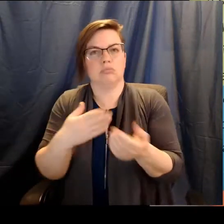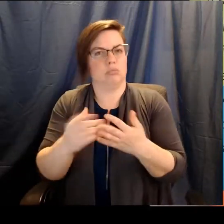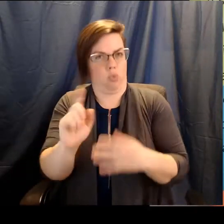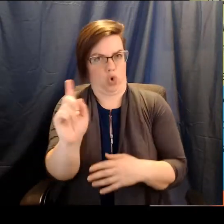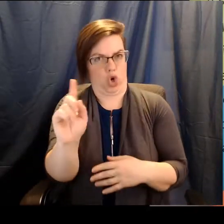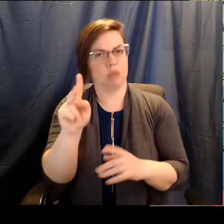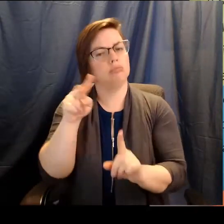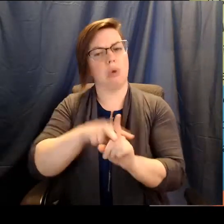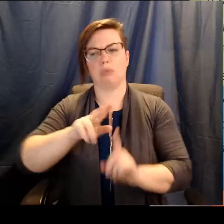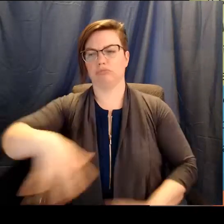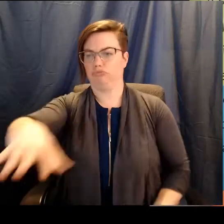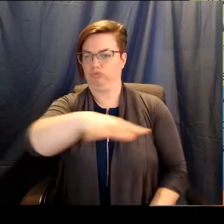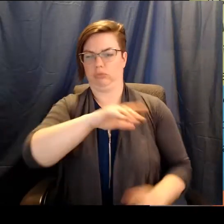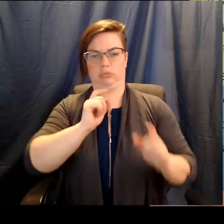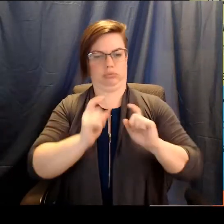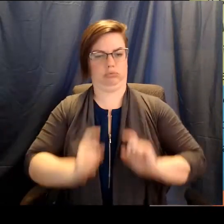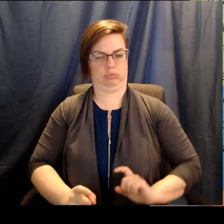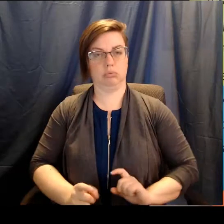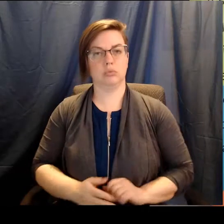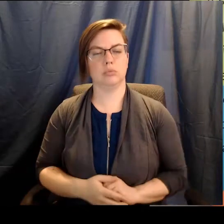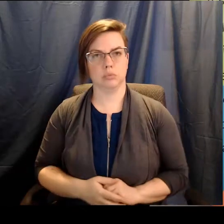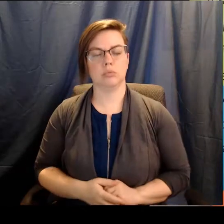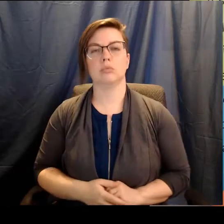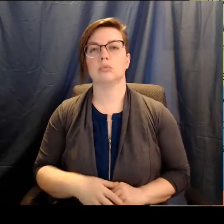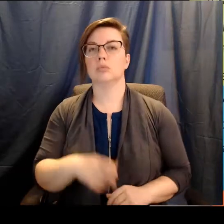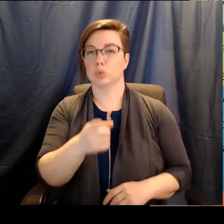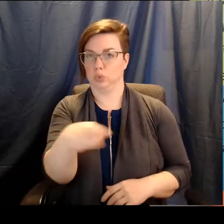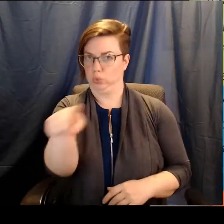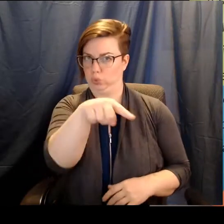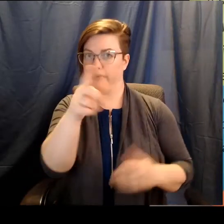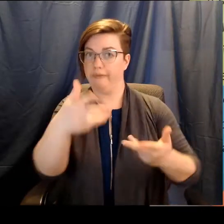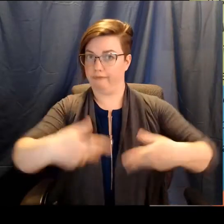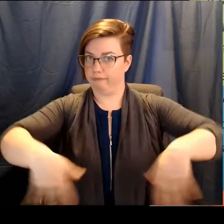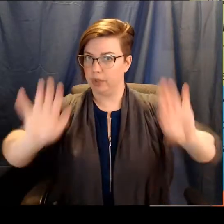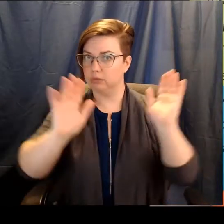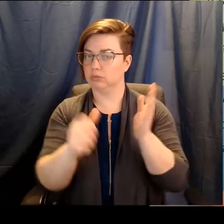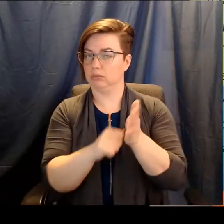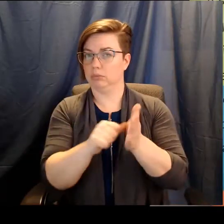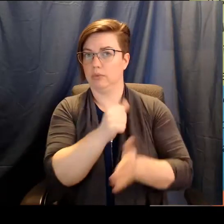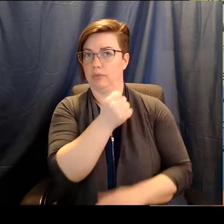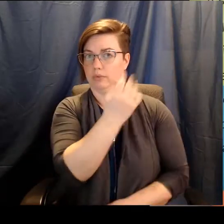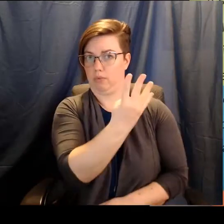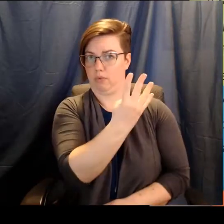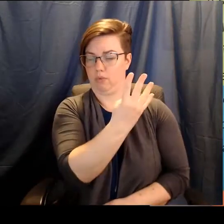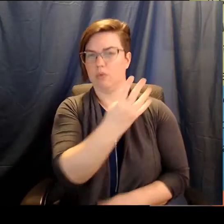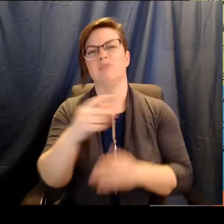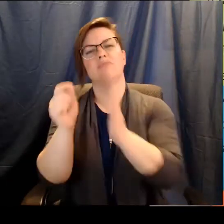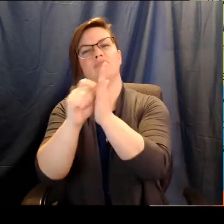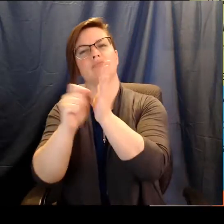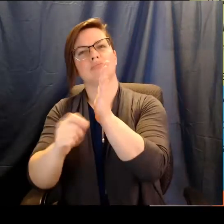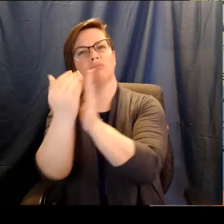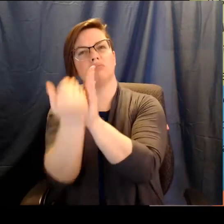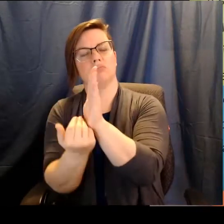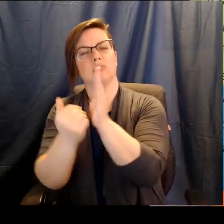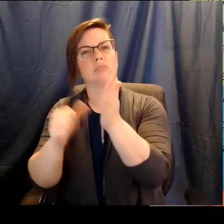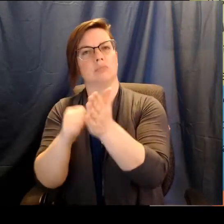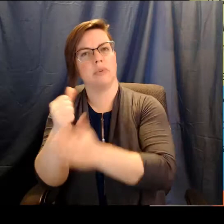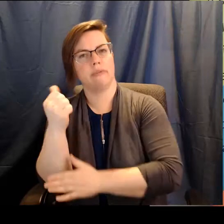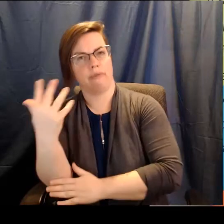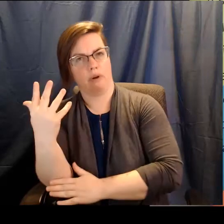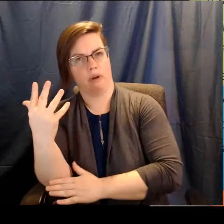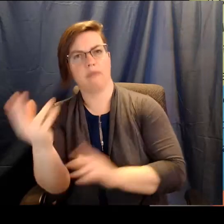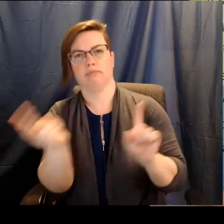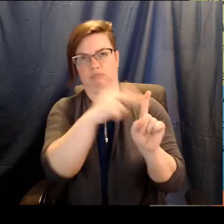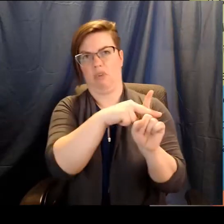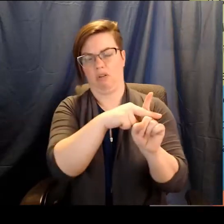page 4 of your booklet, using the checklist on page 5 as well. And then you'll also want to take a look at box 1 on